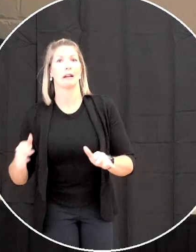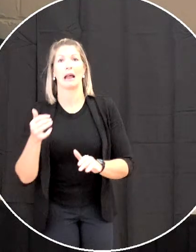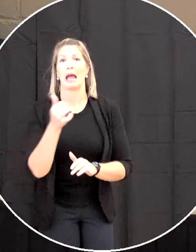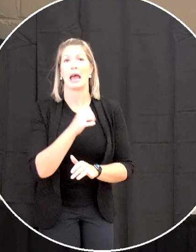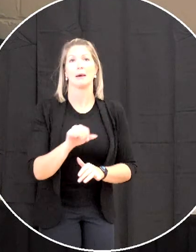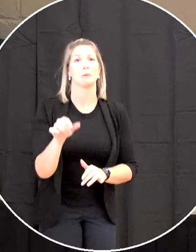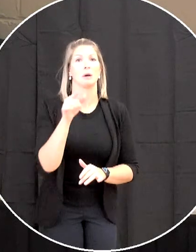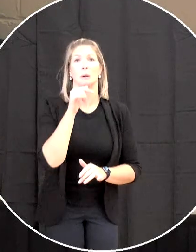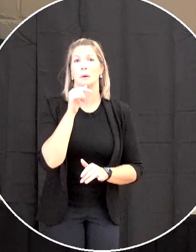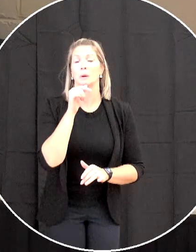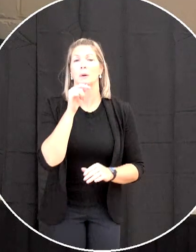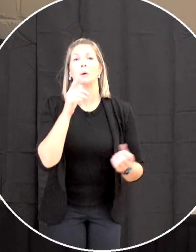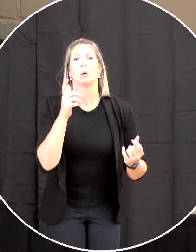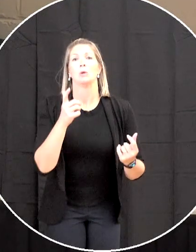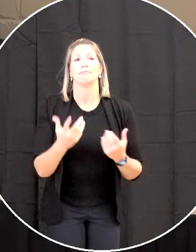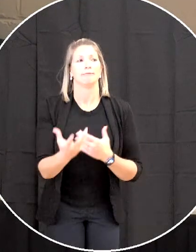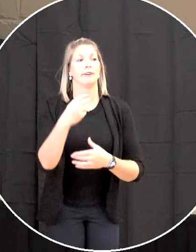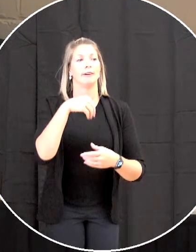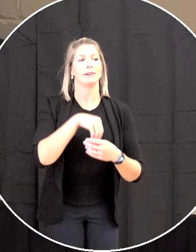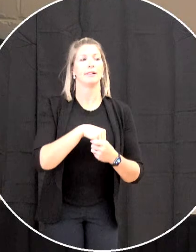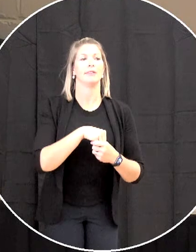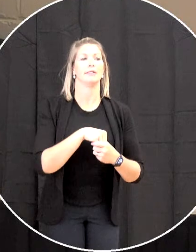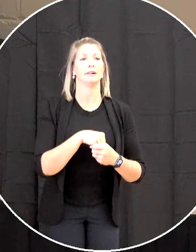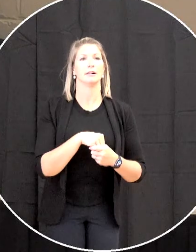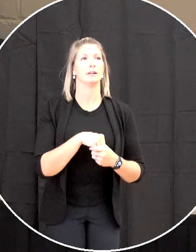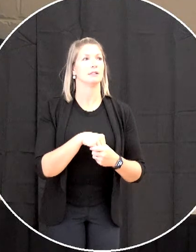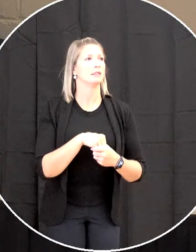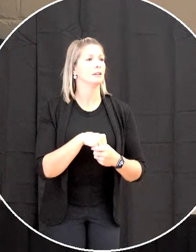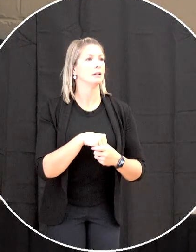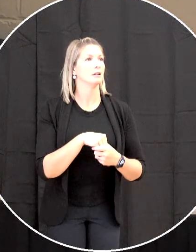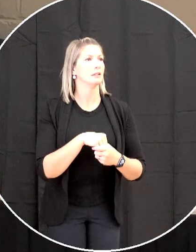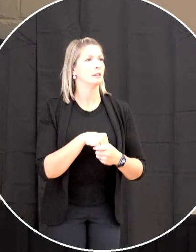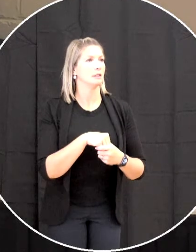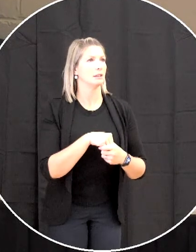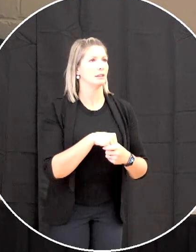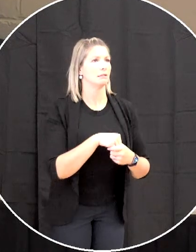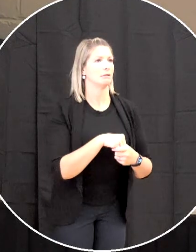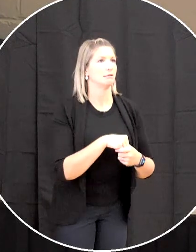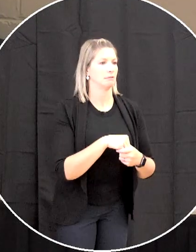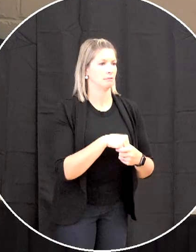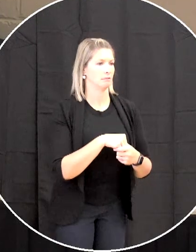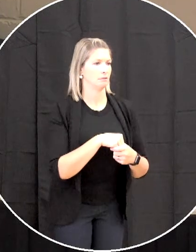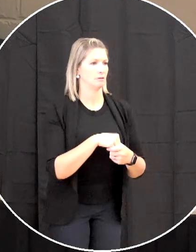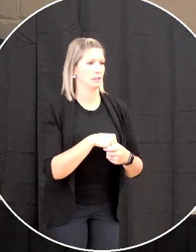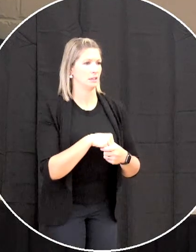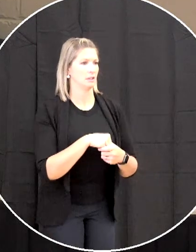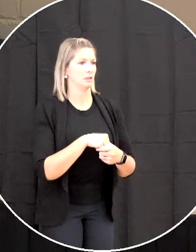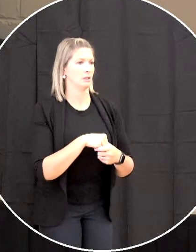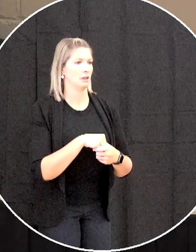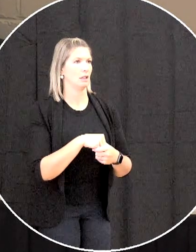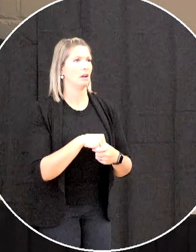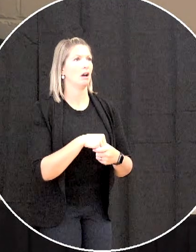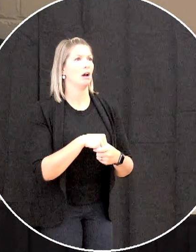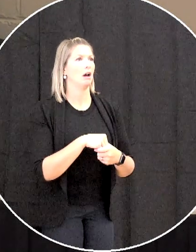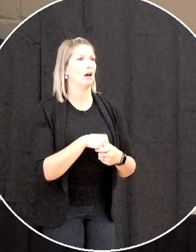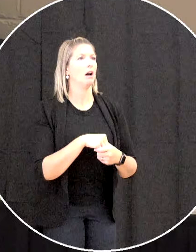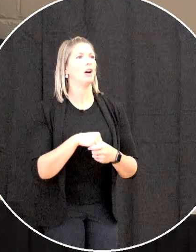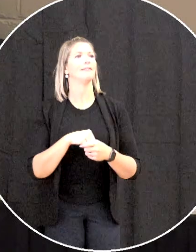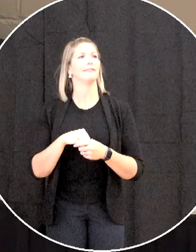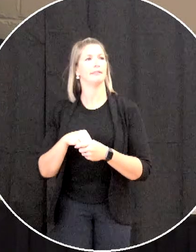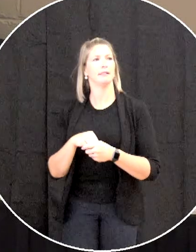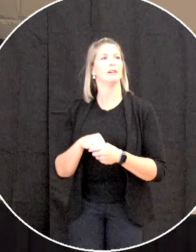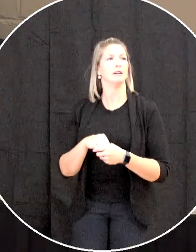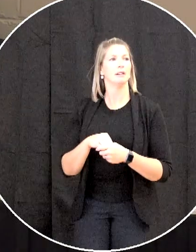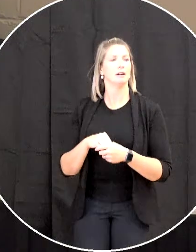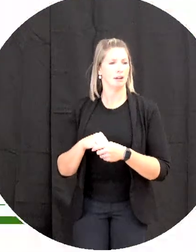that are affected every day. So welcome for that. I'd like to entertain a motion to adopt the agenda for our board meeting. So